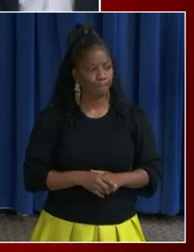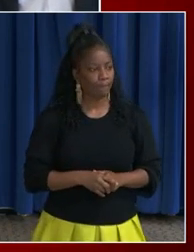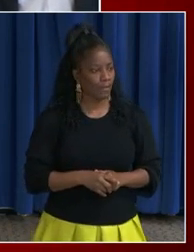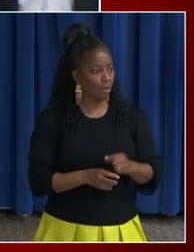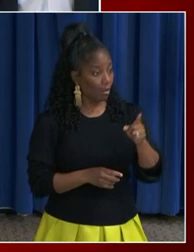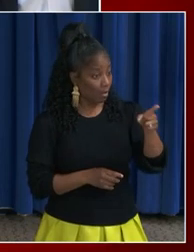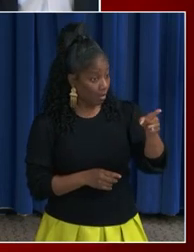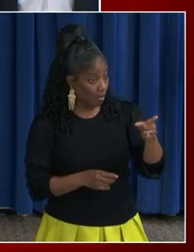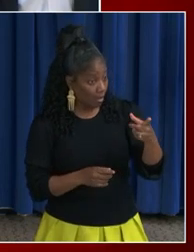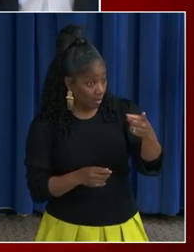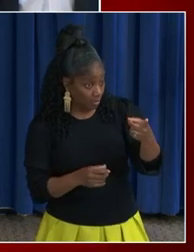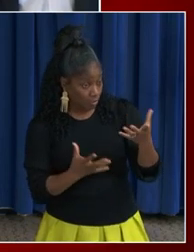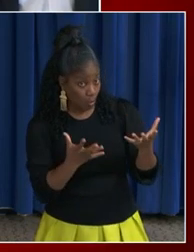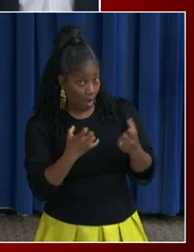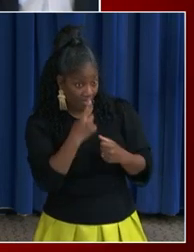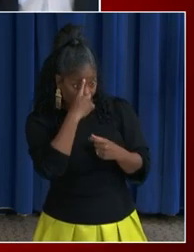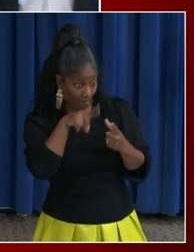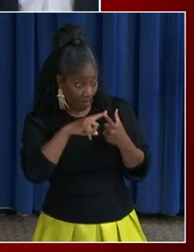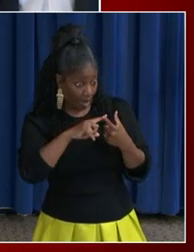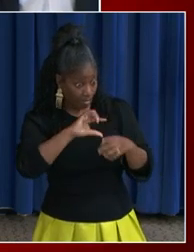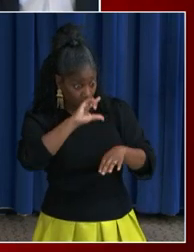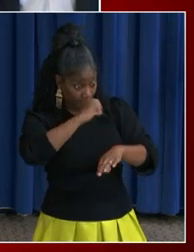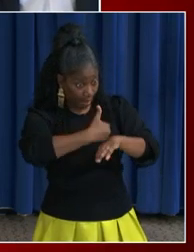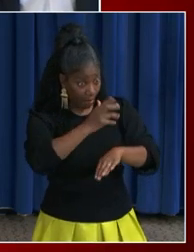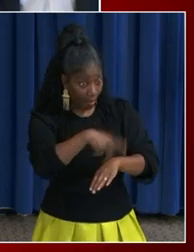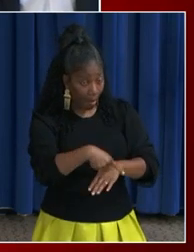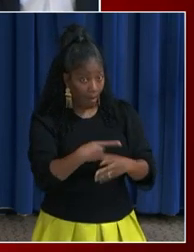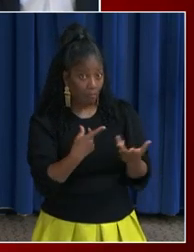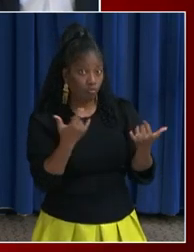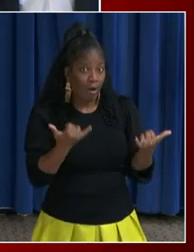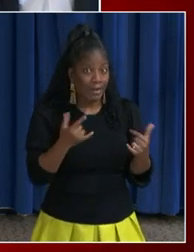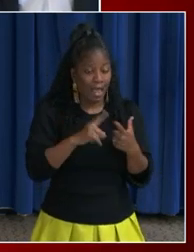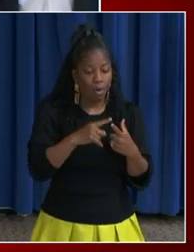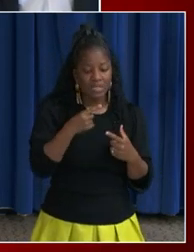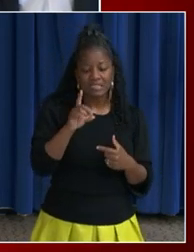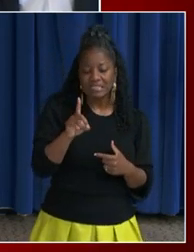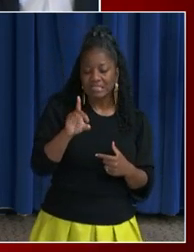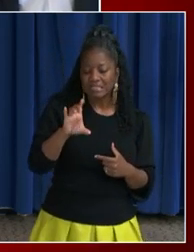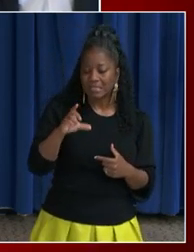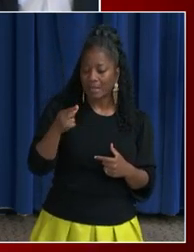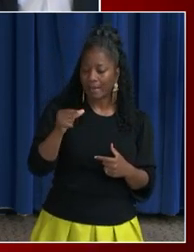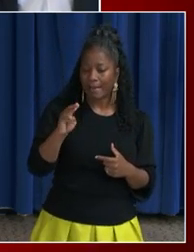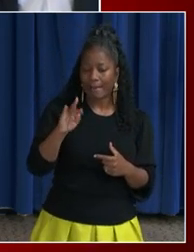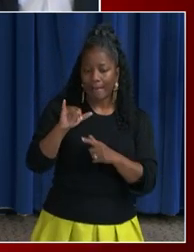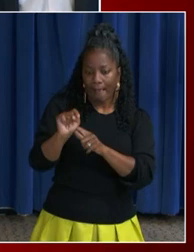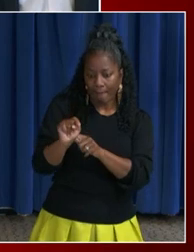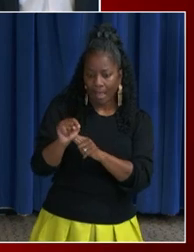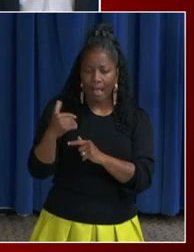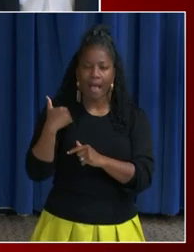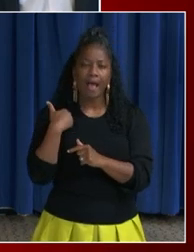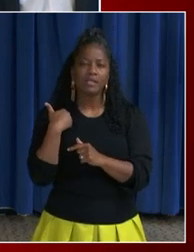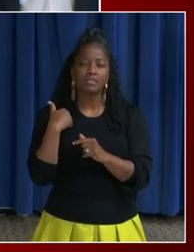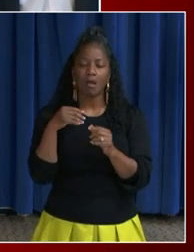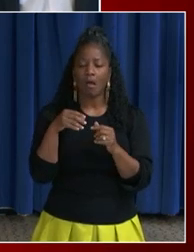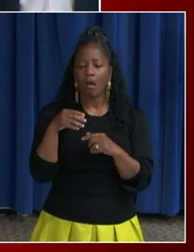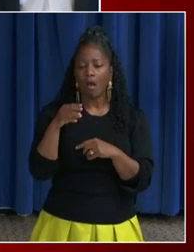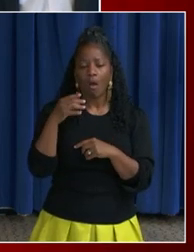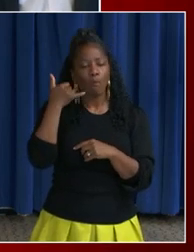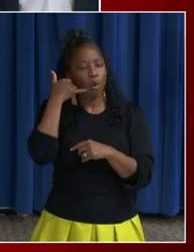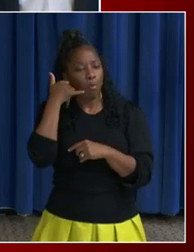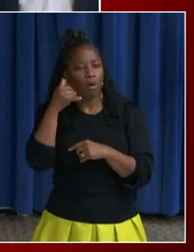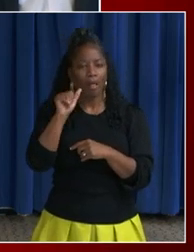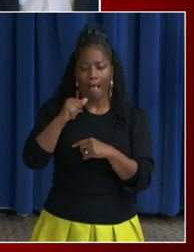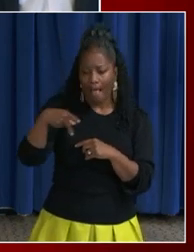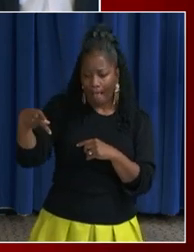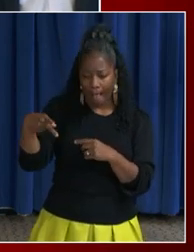Would you want to rethink the setup where right now it's just DC Gambit as a mobile app? Would you want private operators